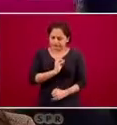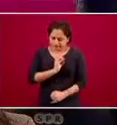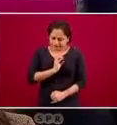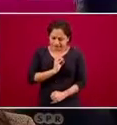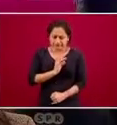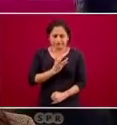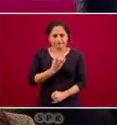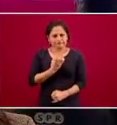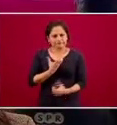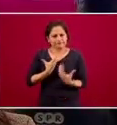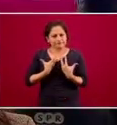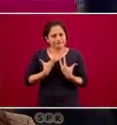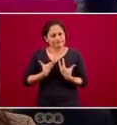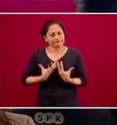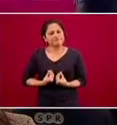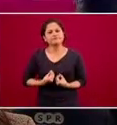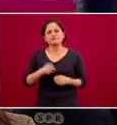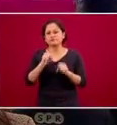are